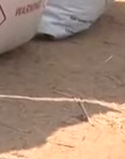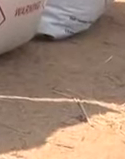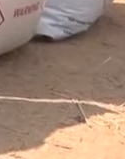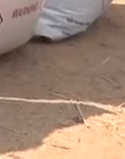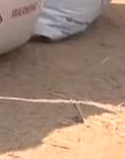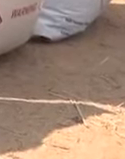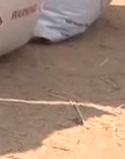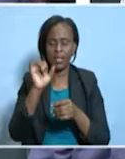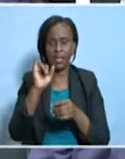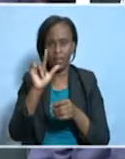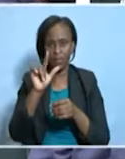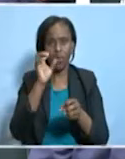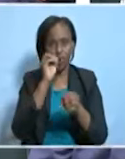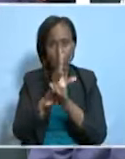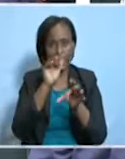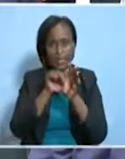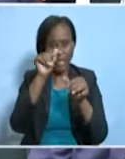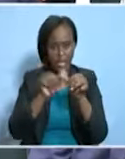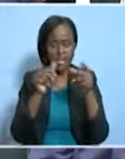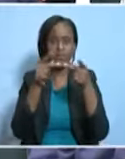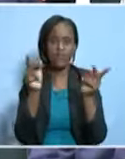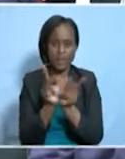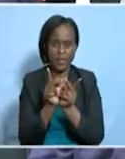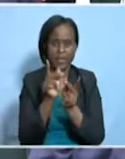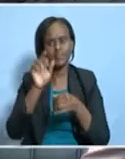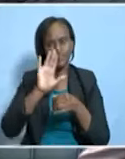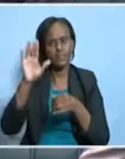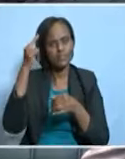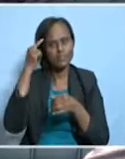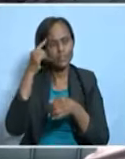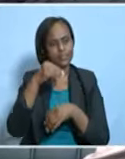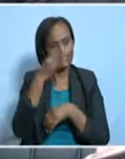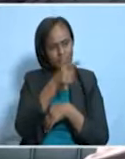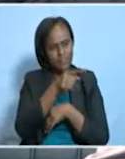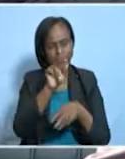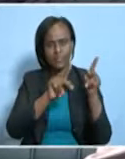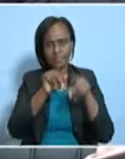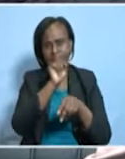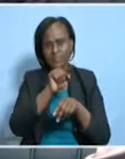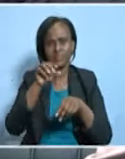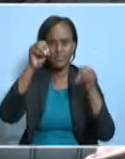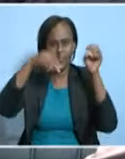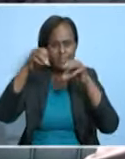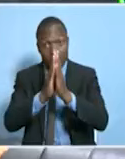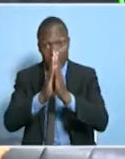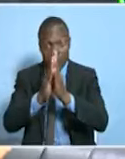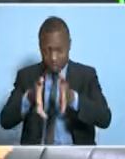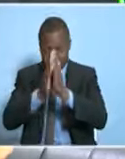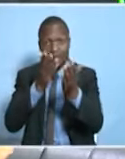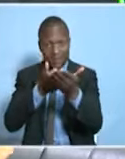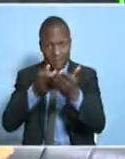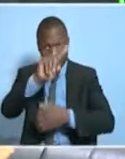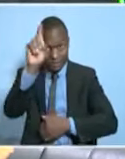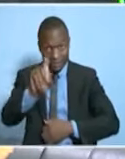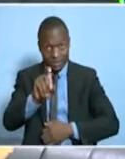approaches. Vice President MUTALE NALUMANGO has responded to questions during her question time in Parliament. Among